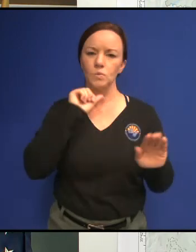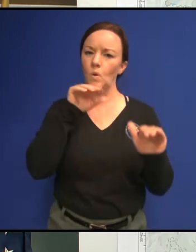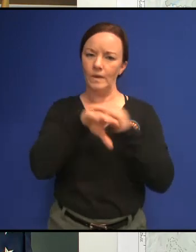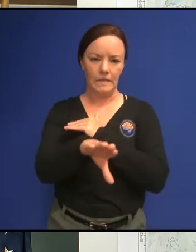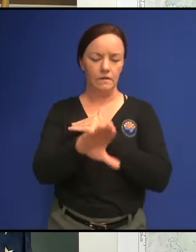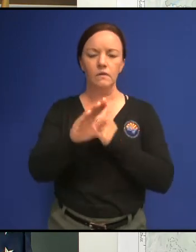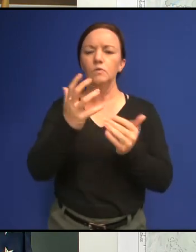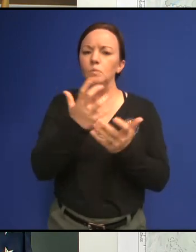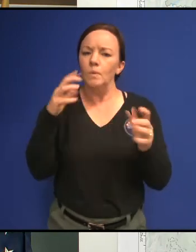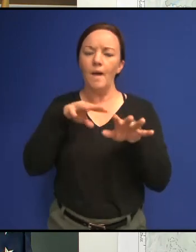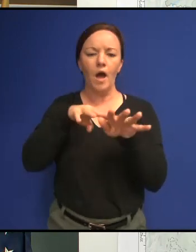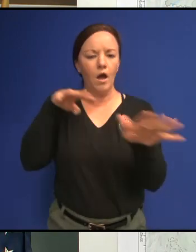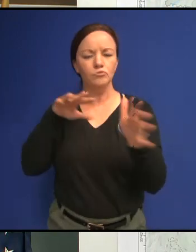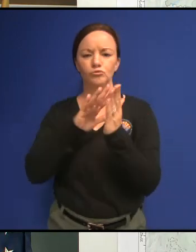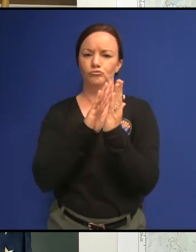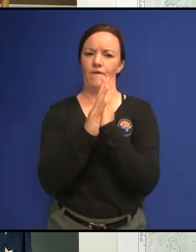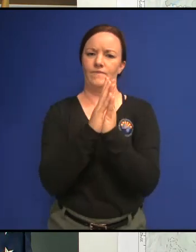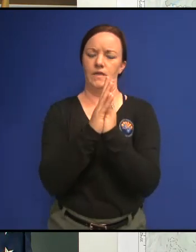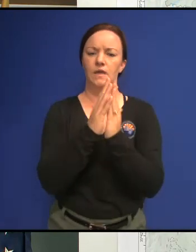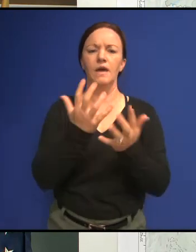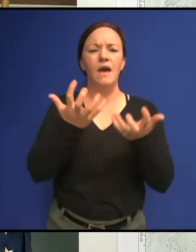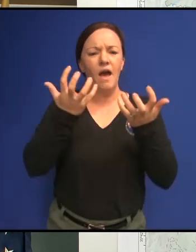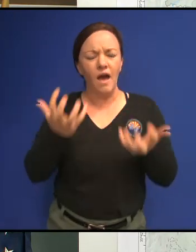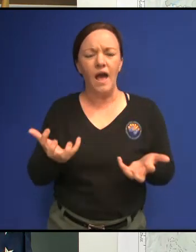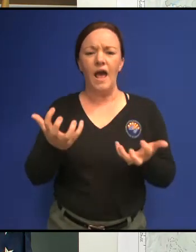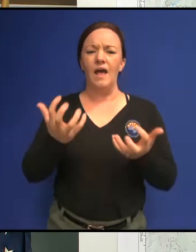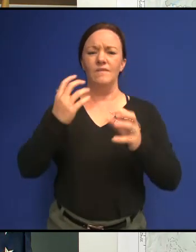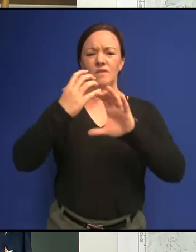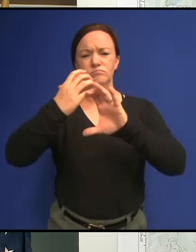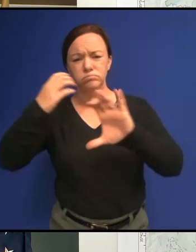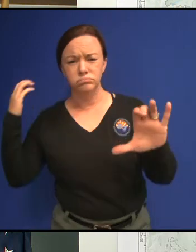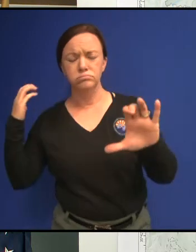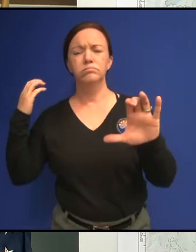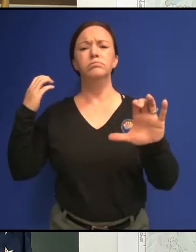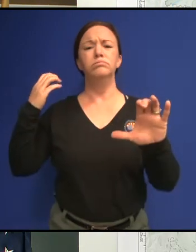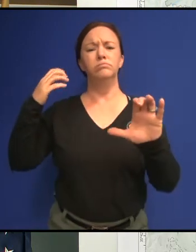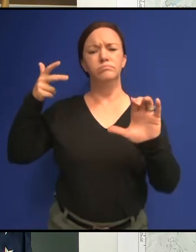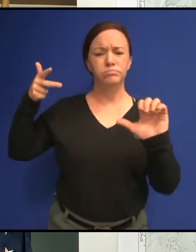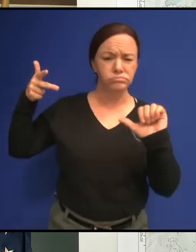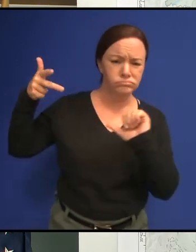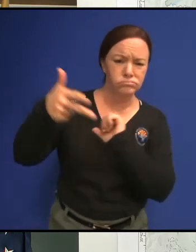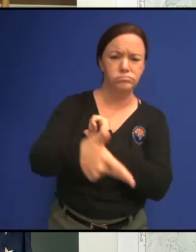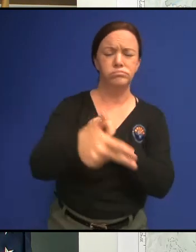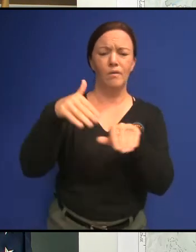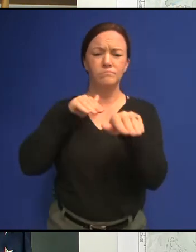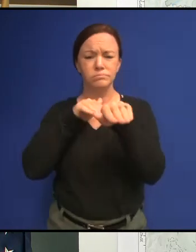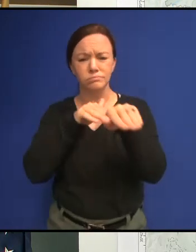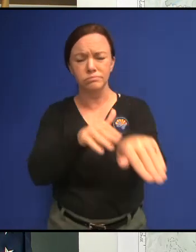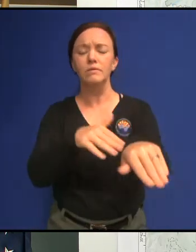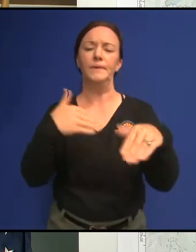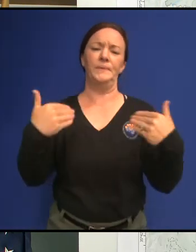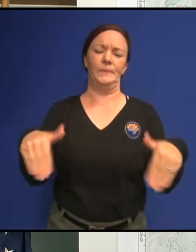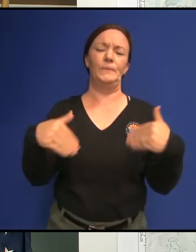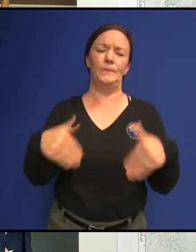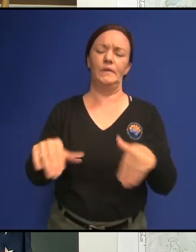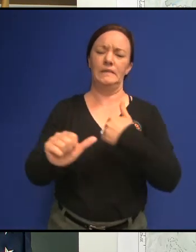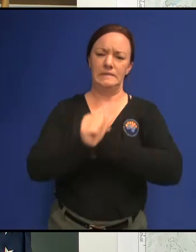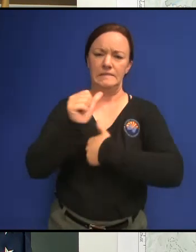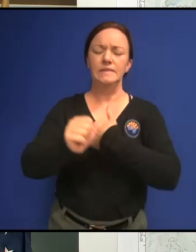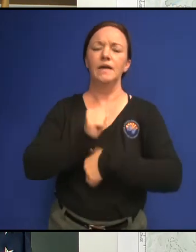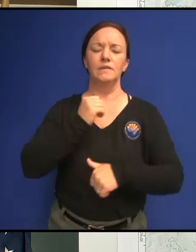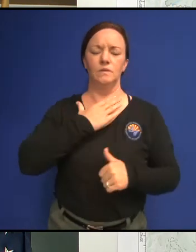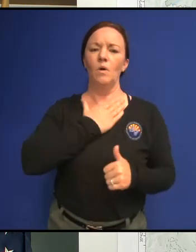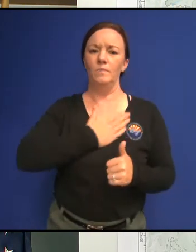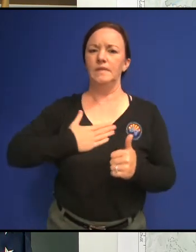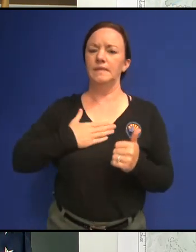equipment that could be coming up and down on those low boys, and we just want to try to minimize any sort of concerns we have with traffic in